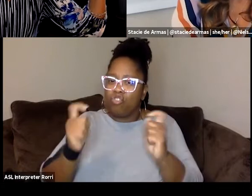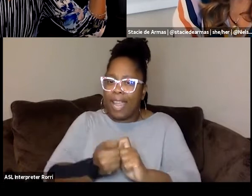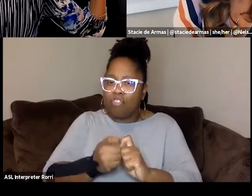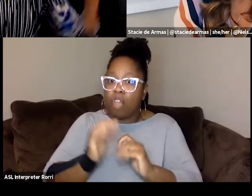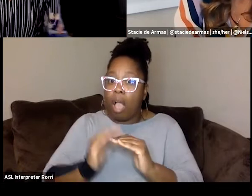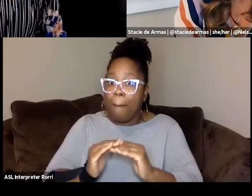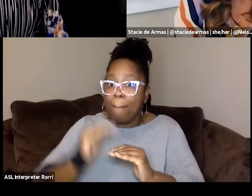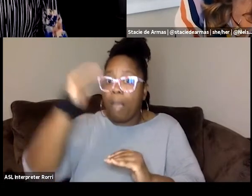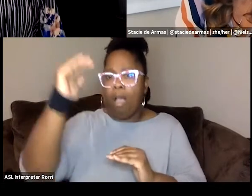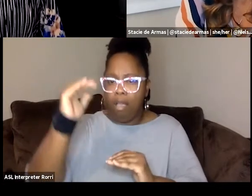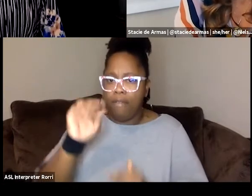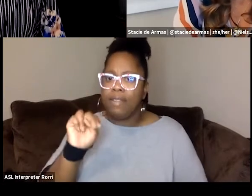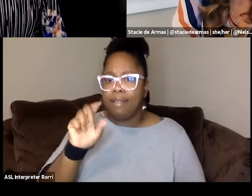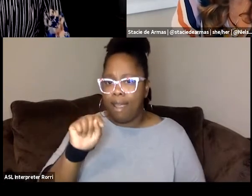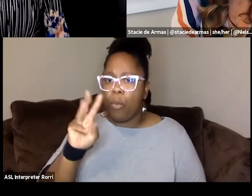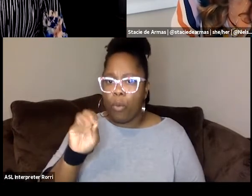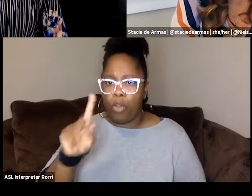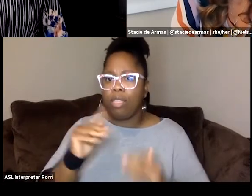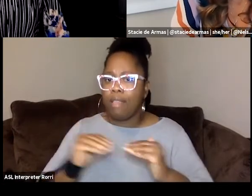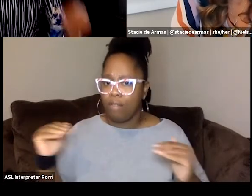Right. So I'm thinking,